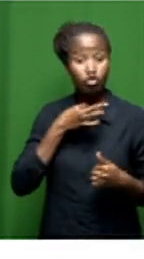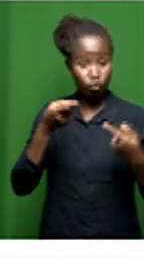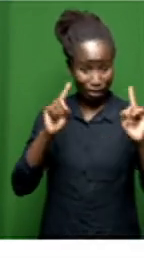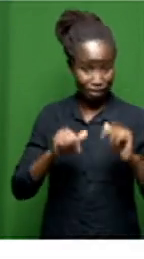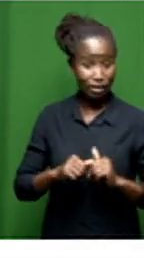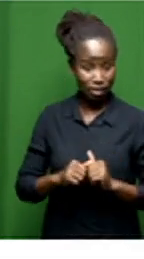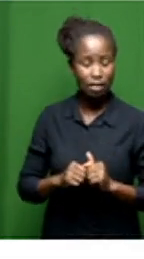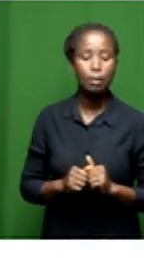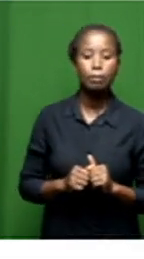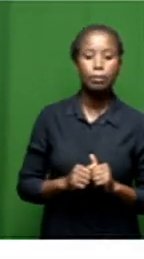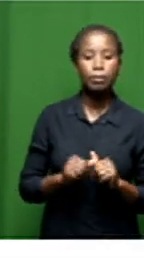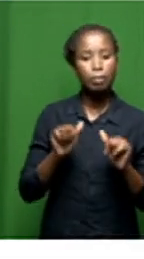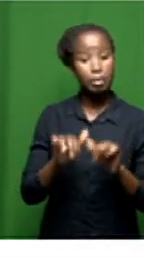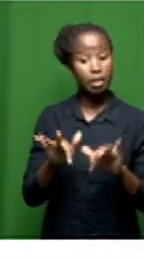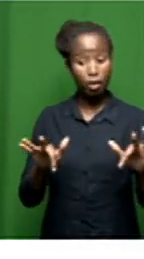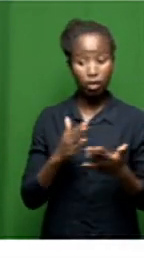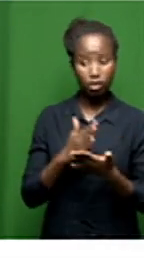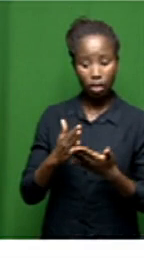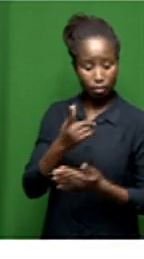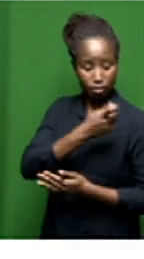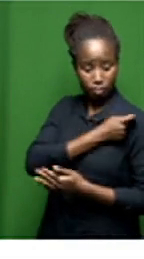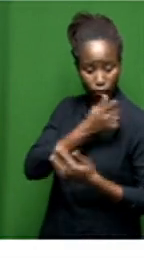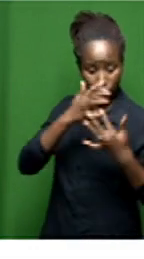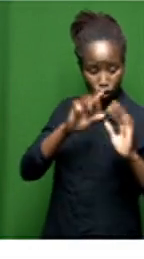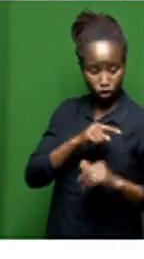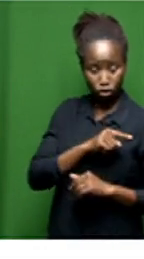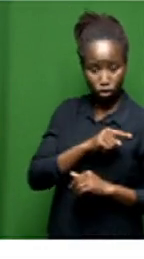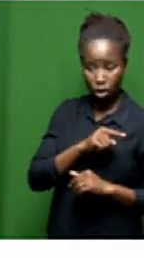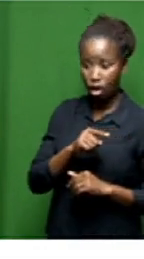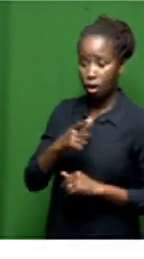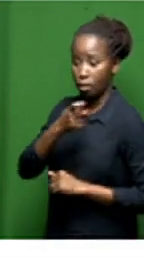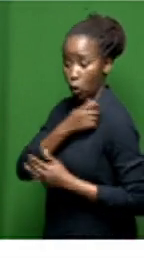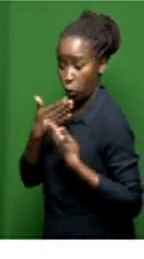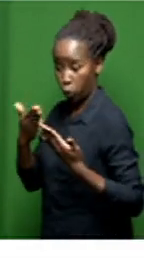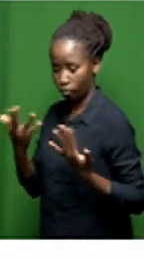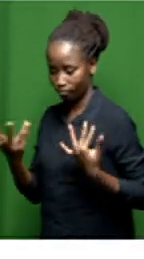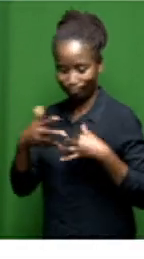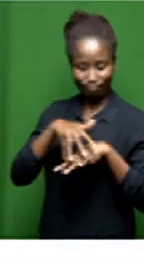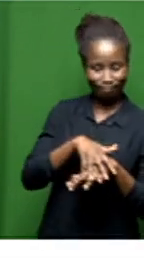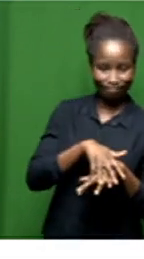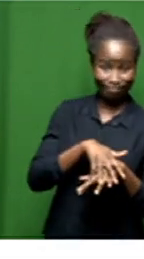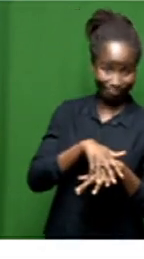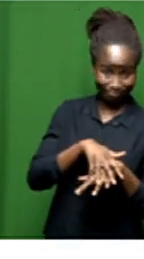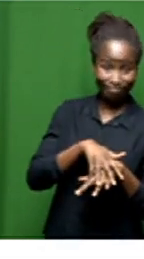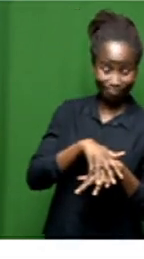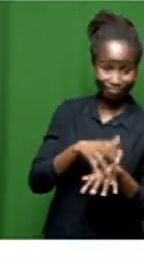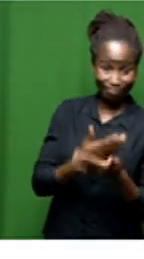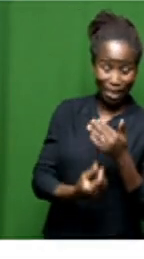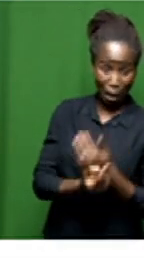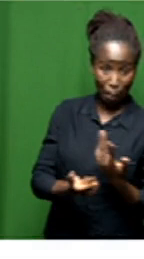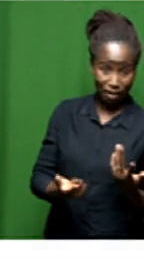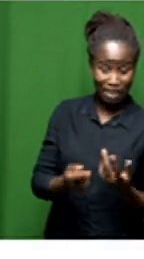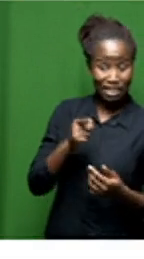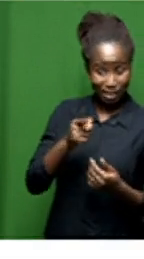time where people who are going to be vaccinated have to be now mixed with people who are going to be non-vaccinated. And it becomes far